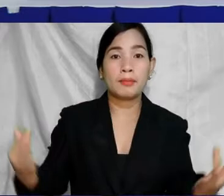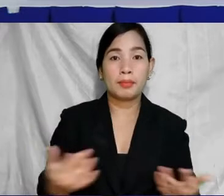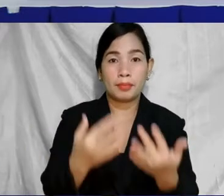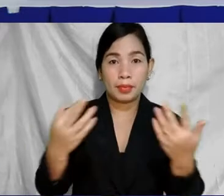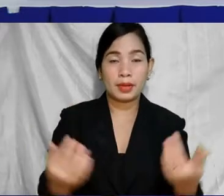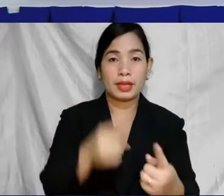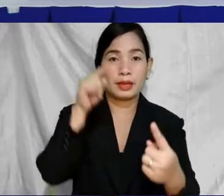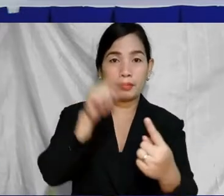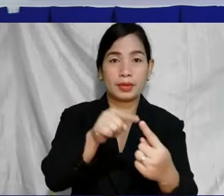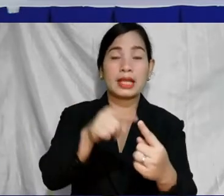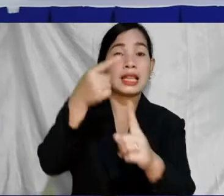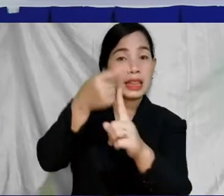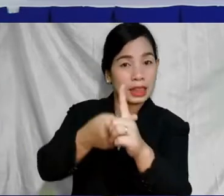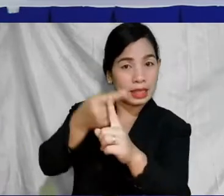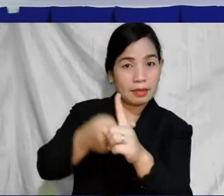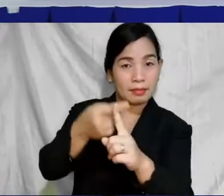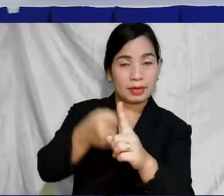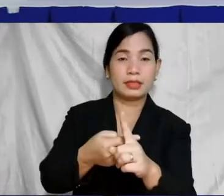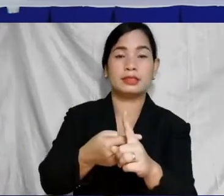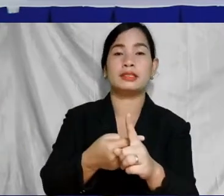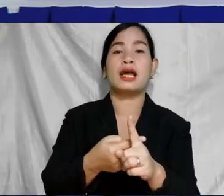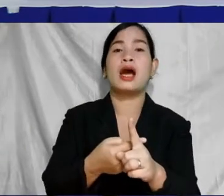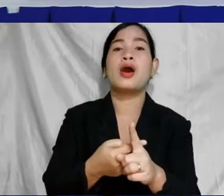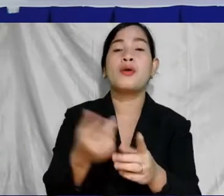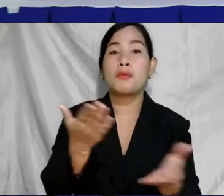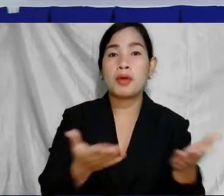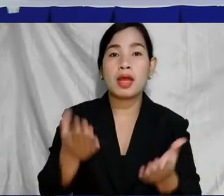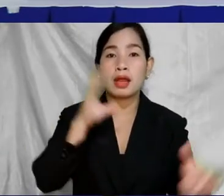point is the temperature at which chemical